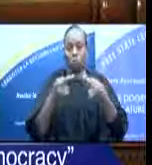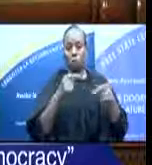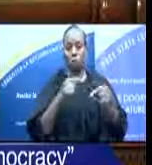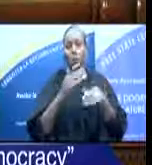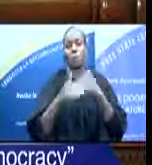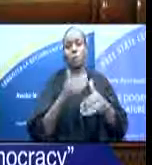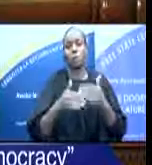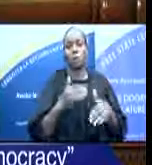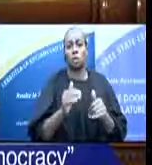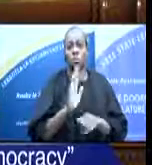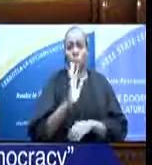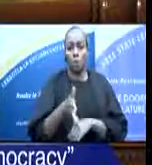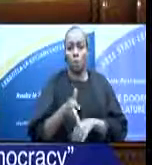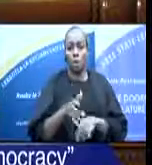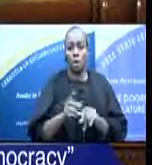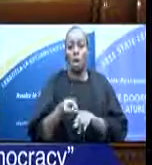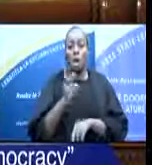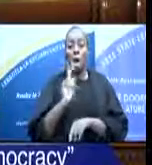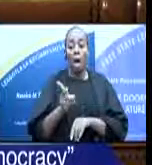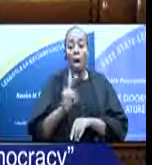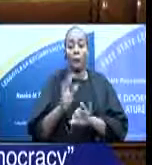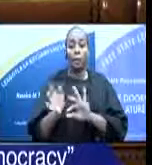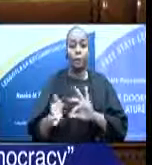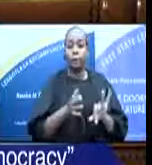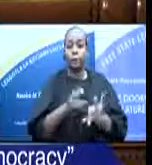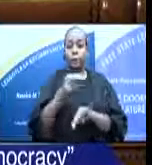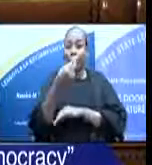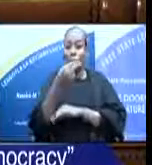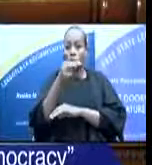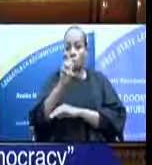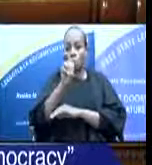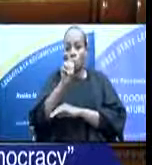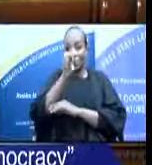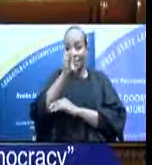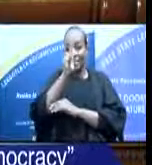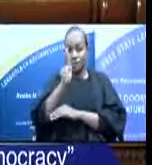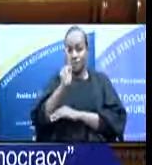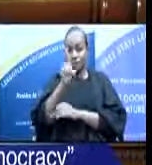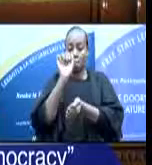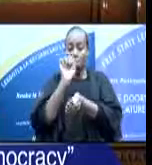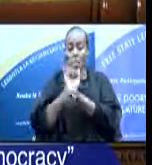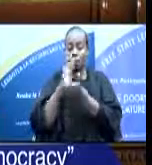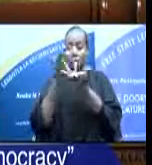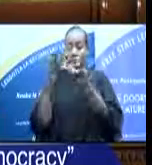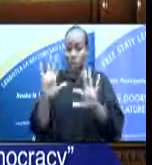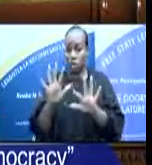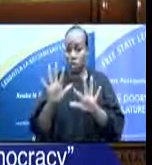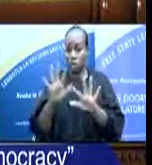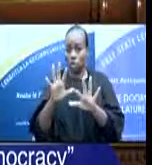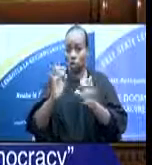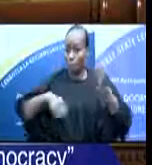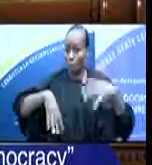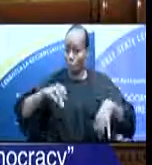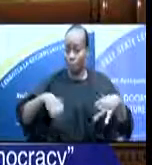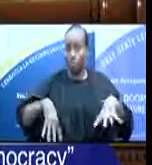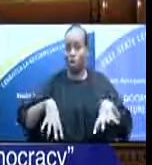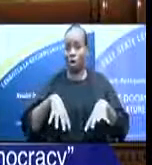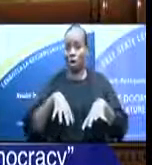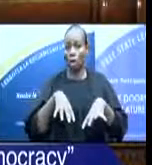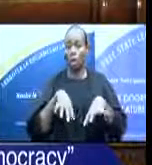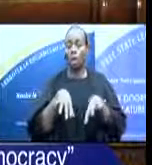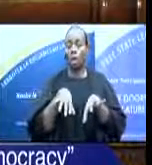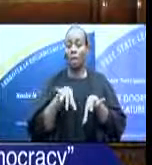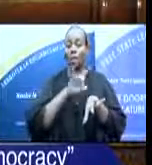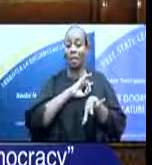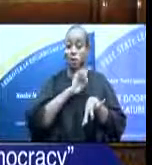on the subject, we see yet another HOD being arrested for alleged fraud, corruption, forgery, and money laundering. So, Speaker,